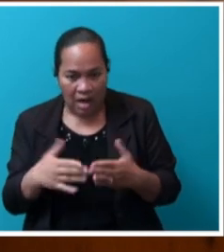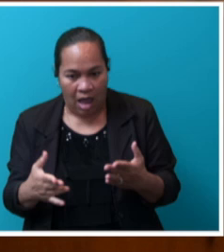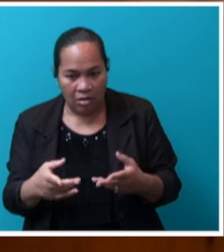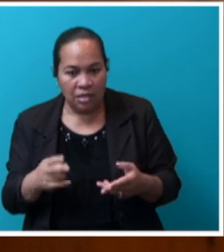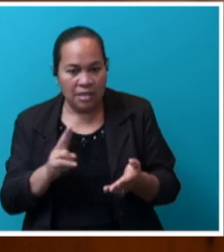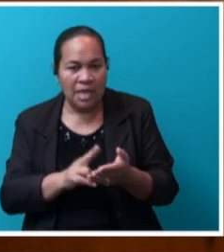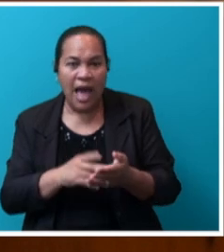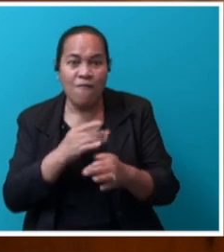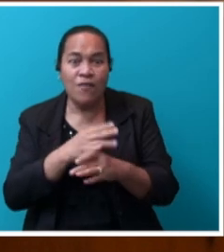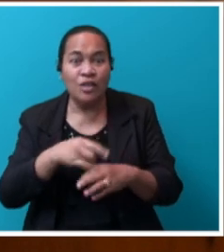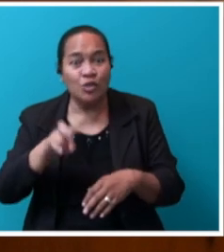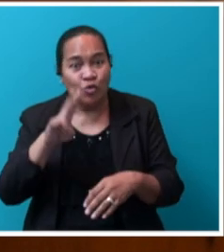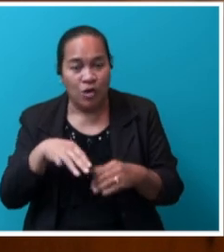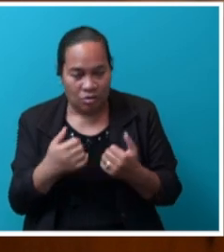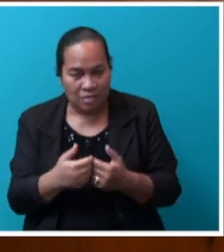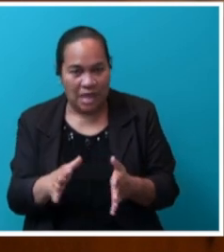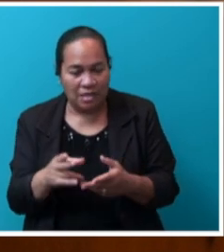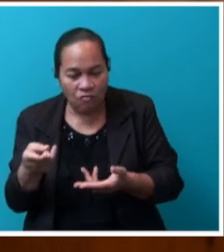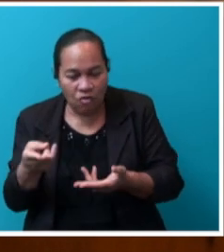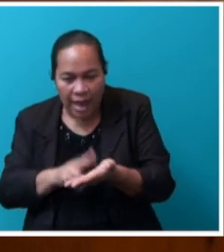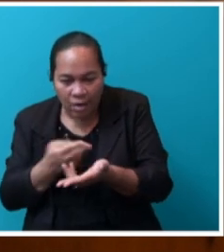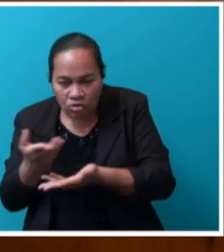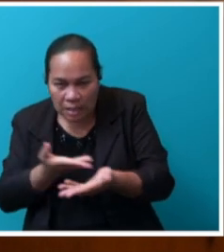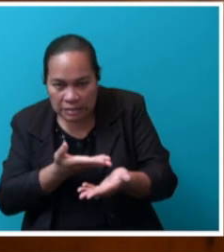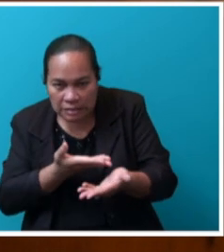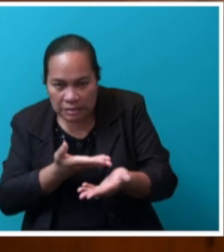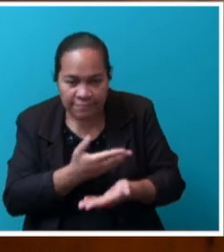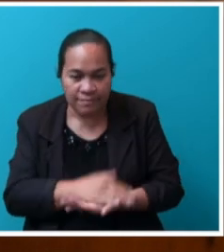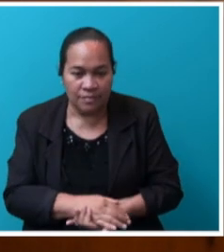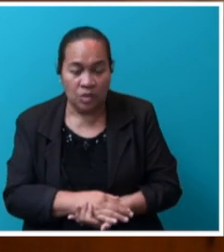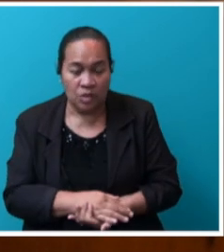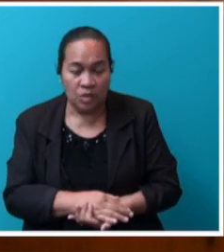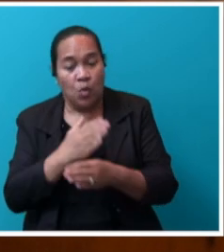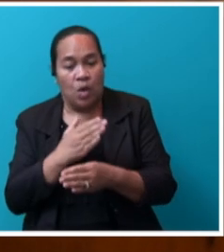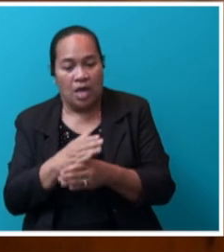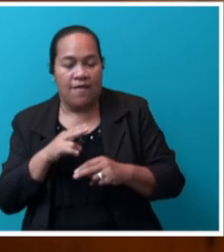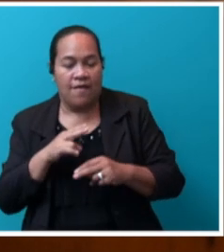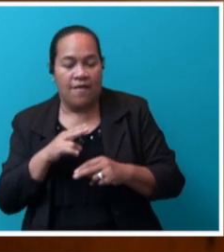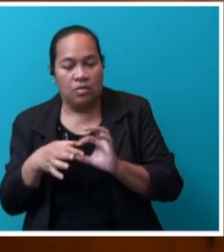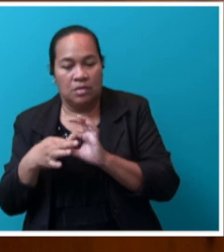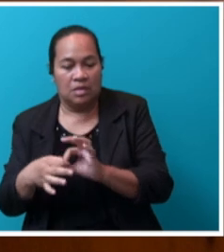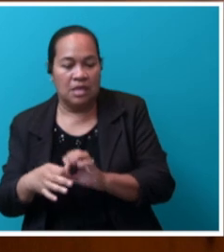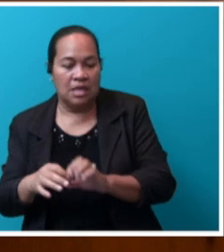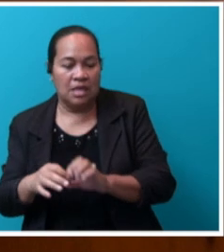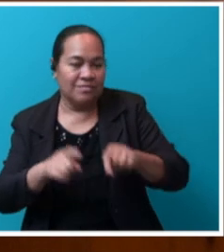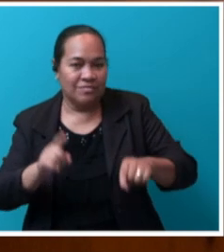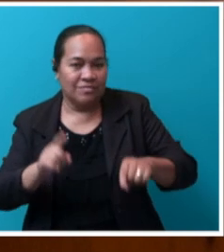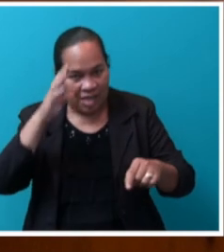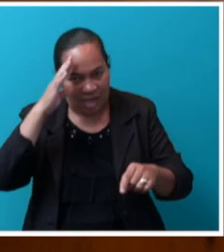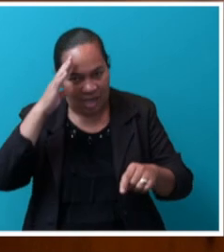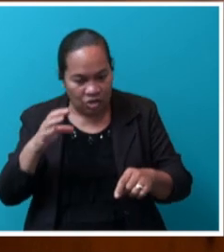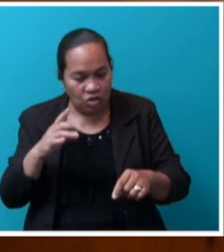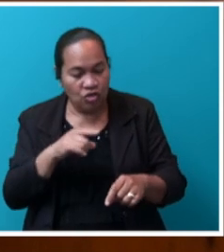2. In that endeavor, Fiji continues to work closely with our Pacific brothers and sisters to advance our